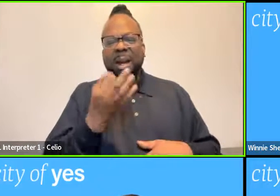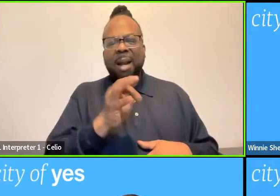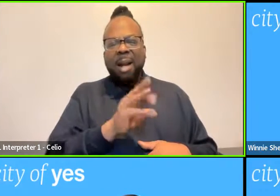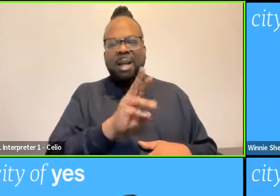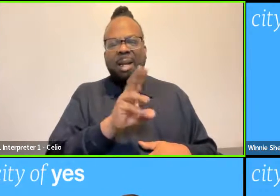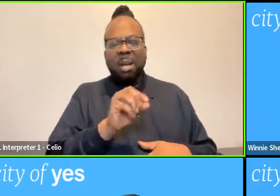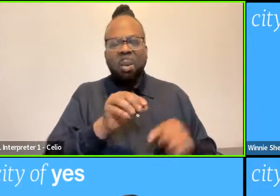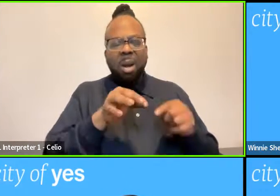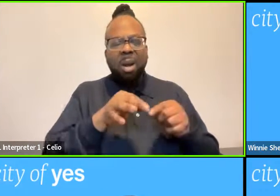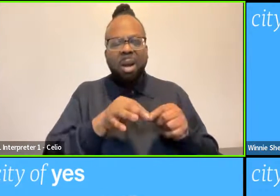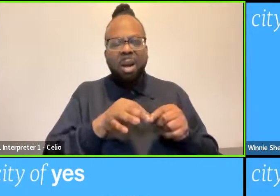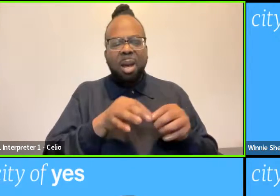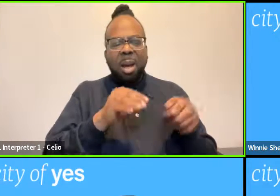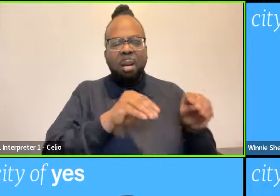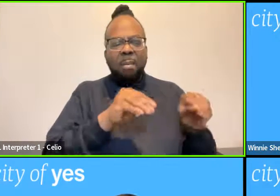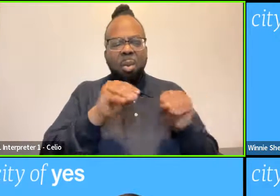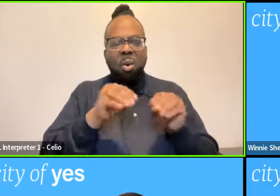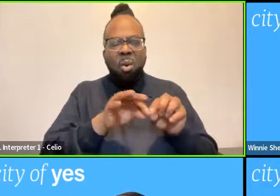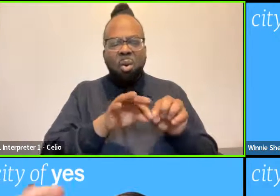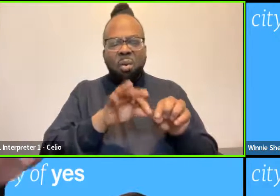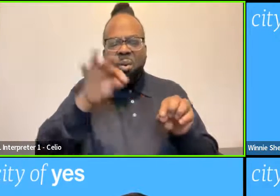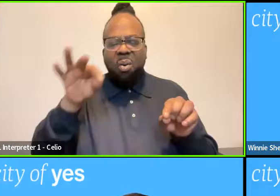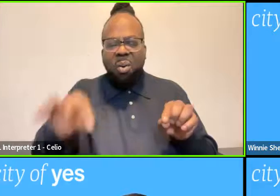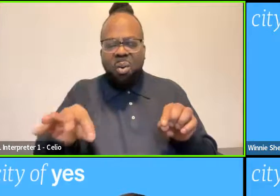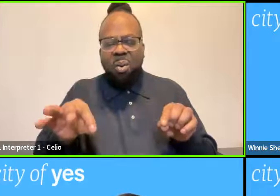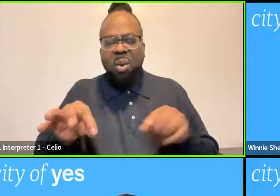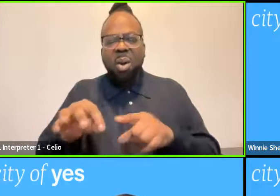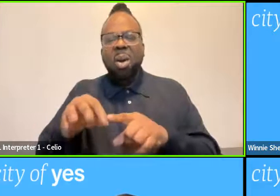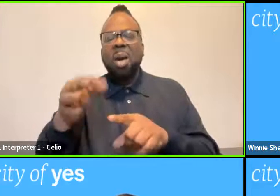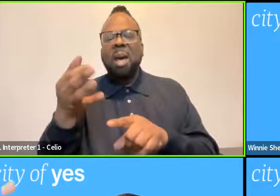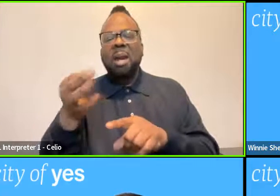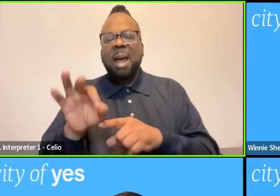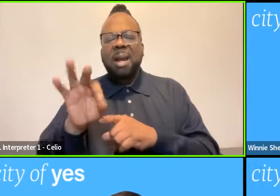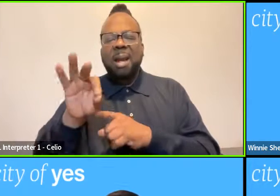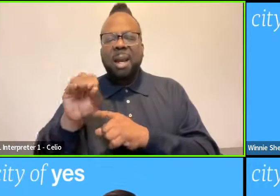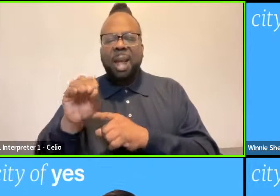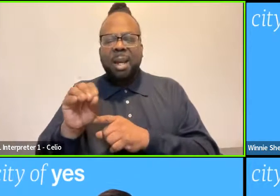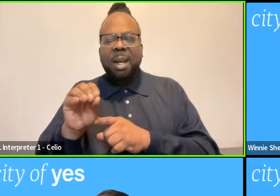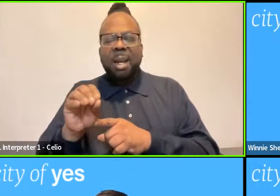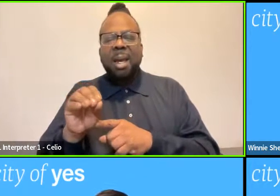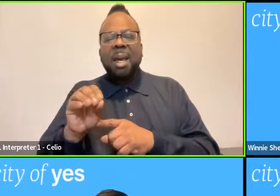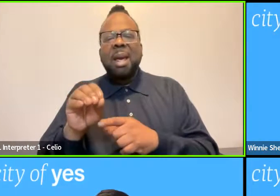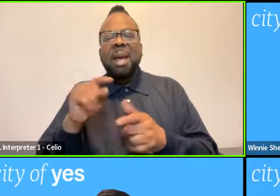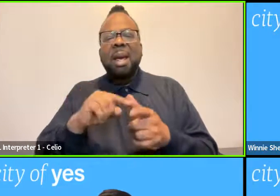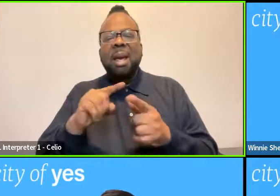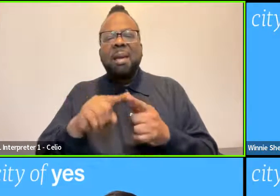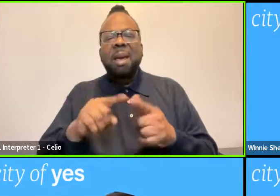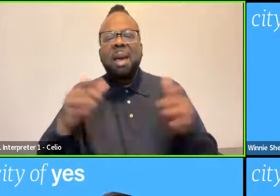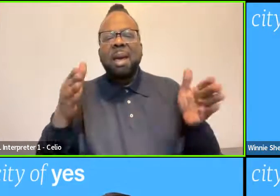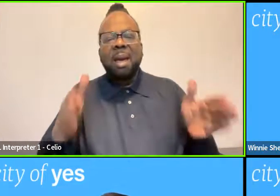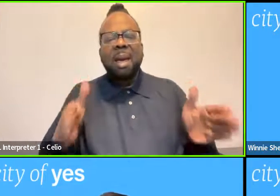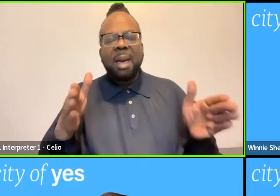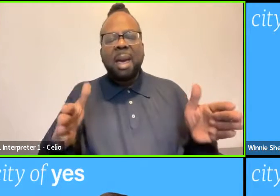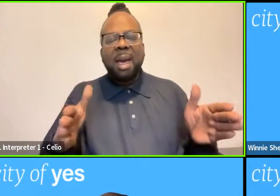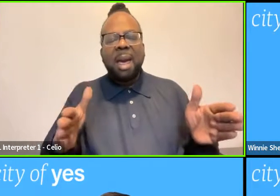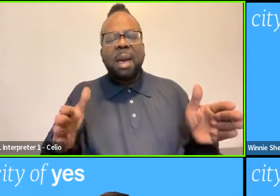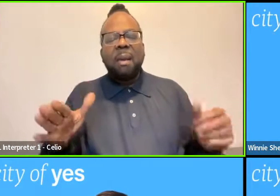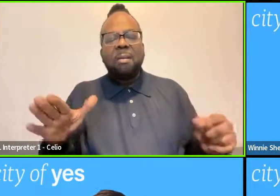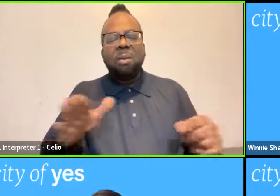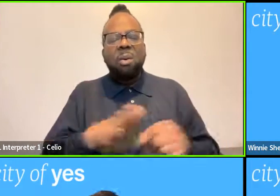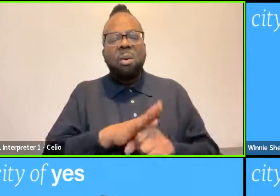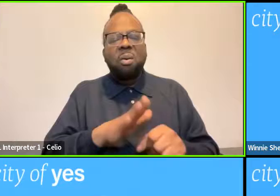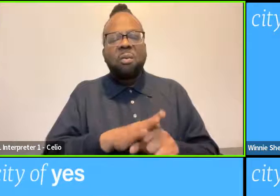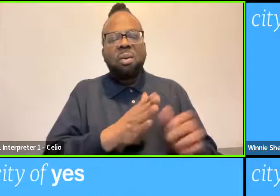1961 or 1977 in parts of your community district all the way up to 1990, and to enable conversion to the full range of housing types,